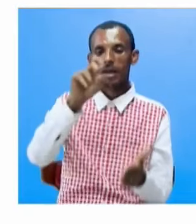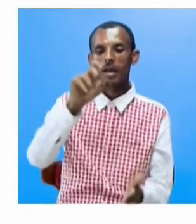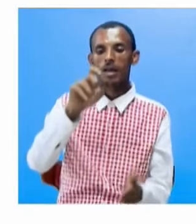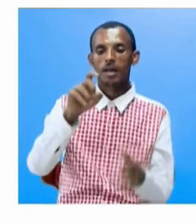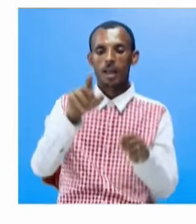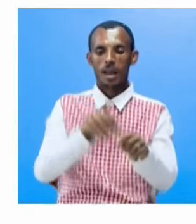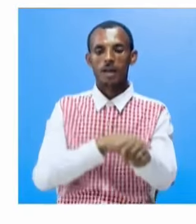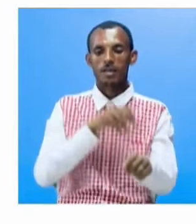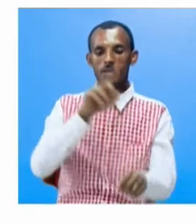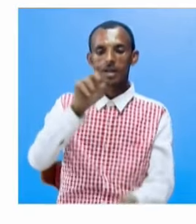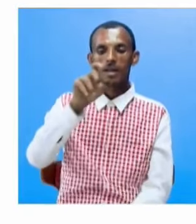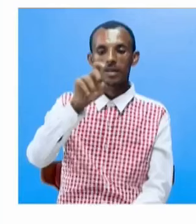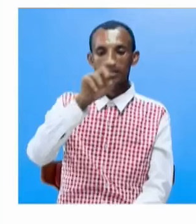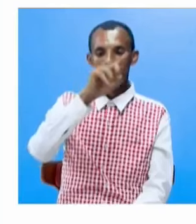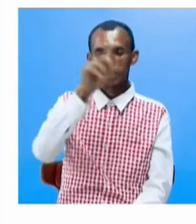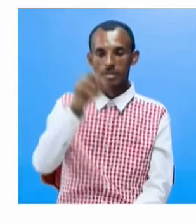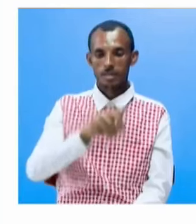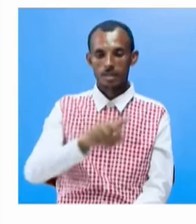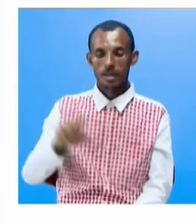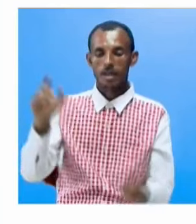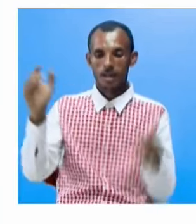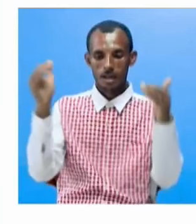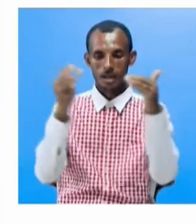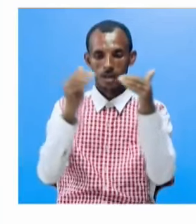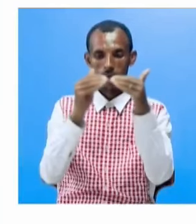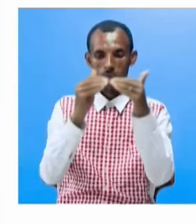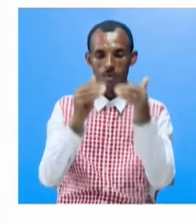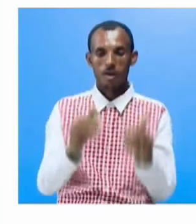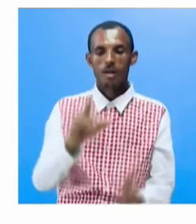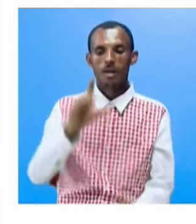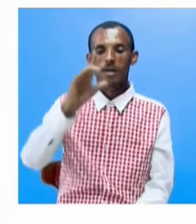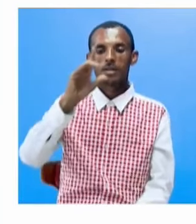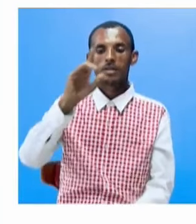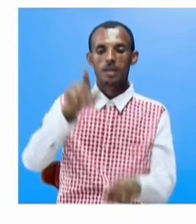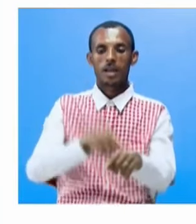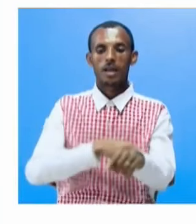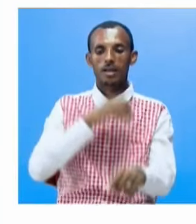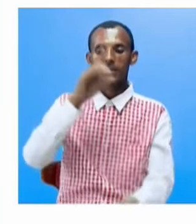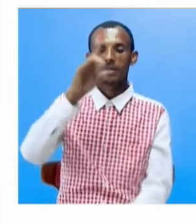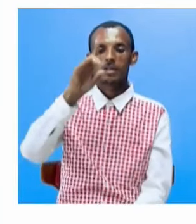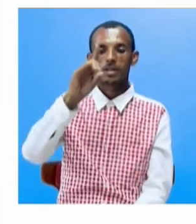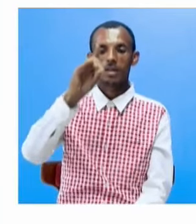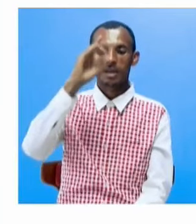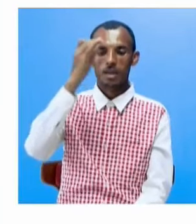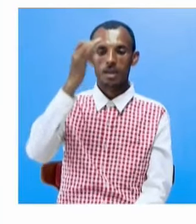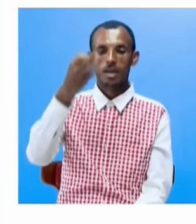length XZ is equal to the length DF.